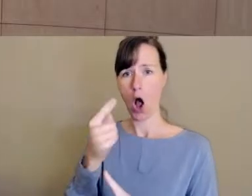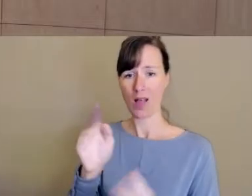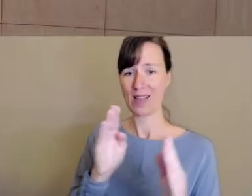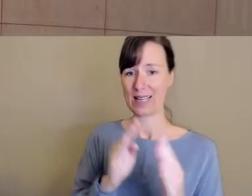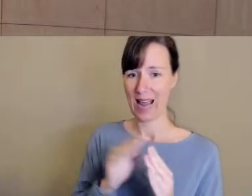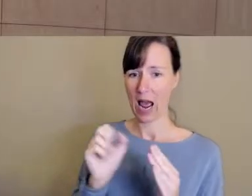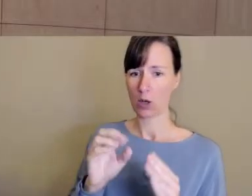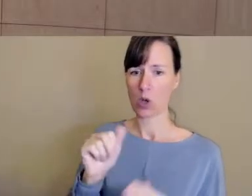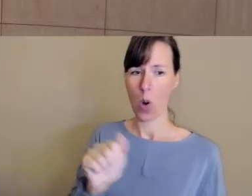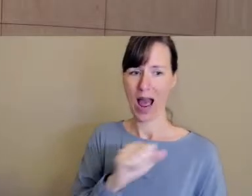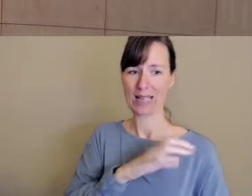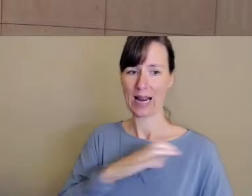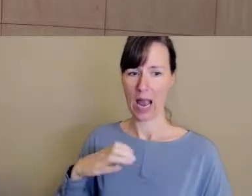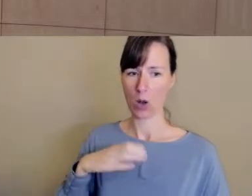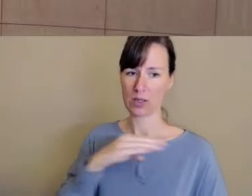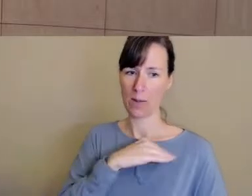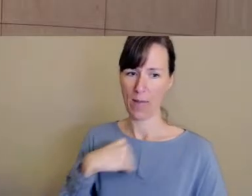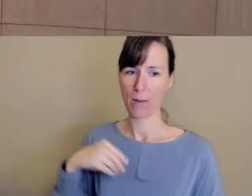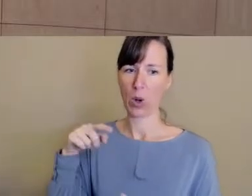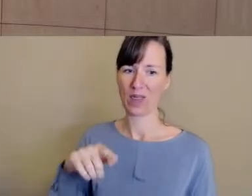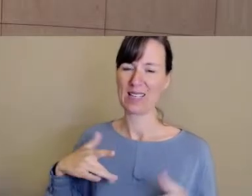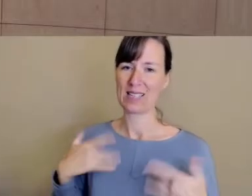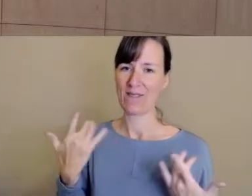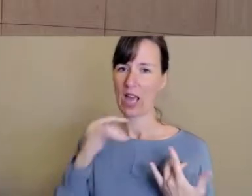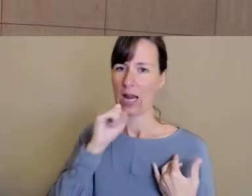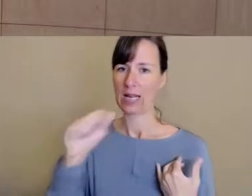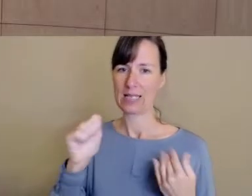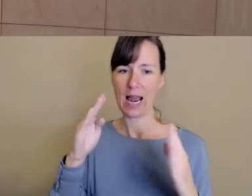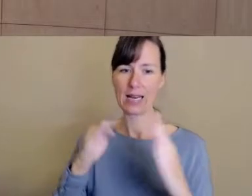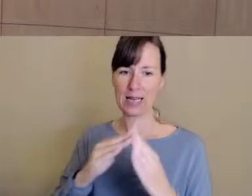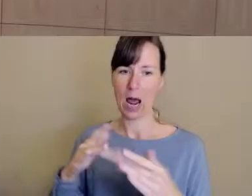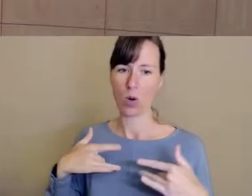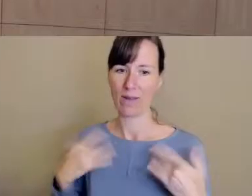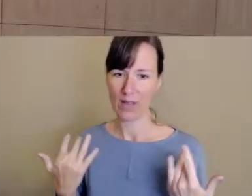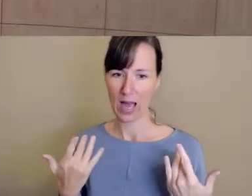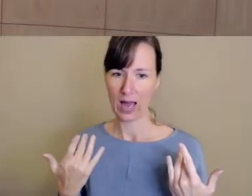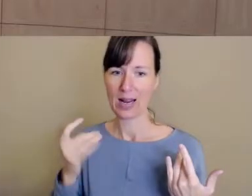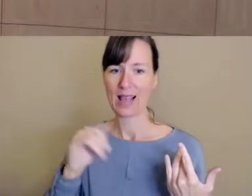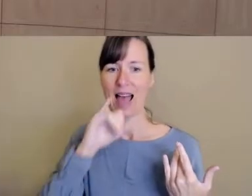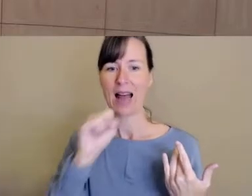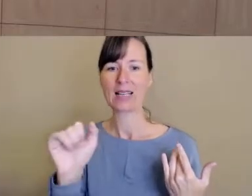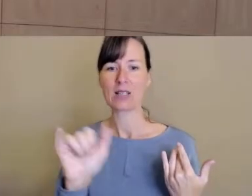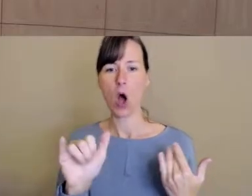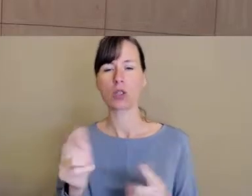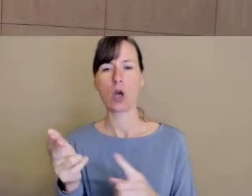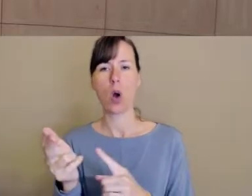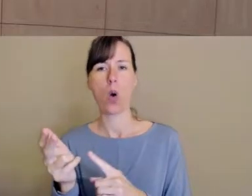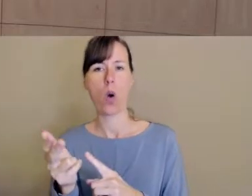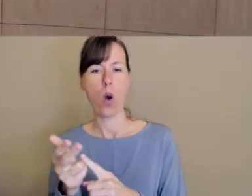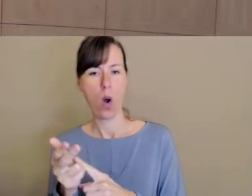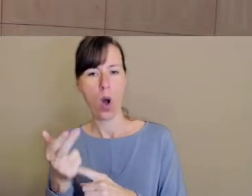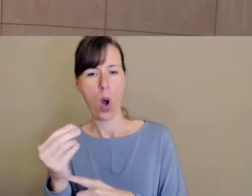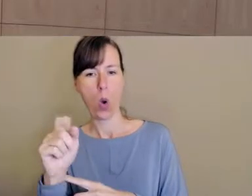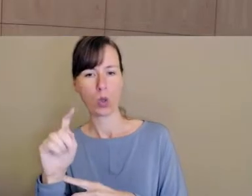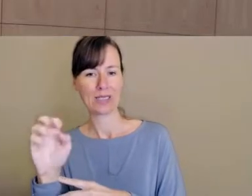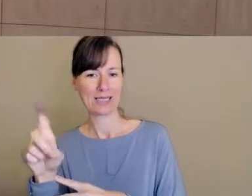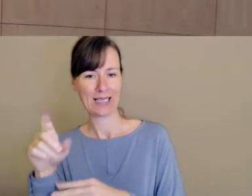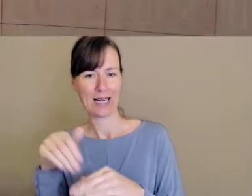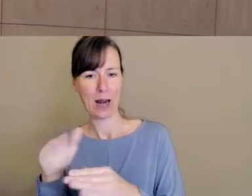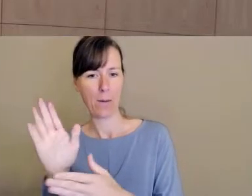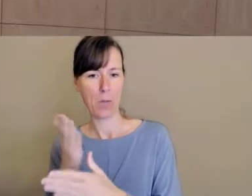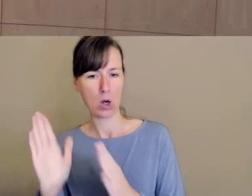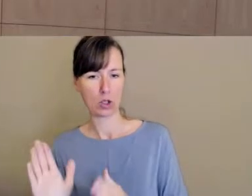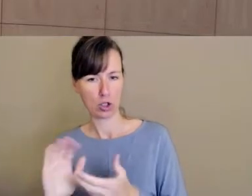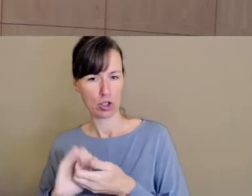in partnership with a particular council member. Just as mentioned that we just did it with the elected official that is a